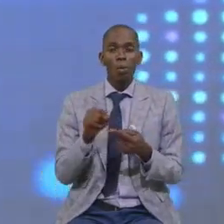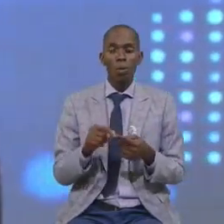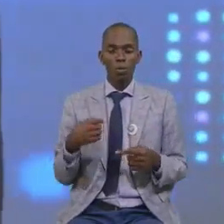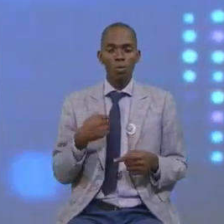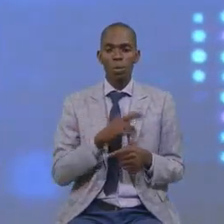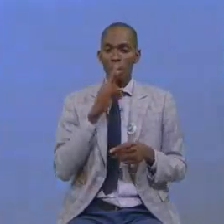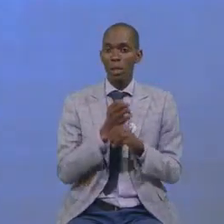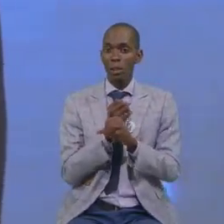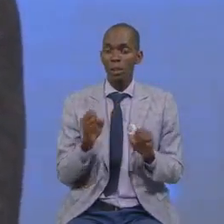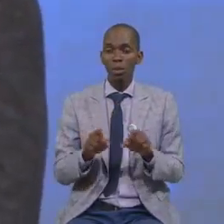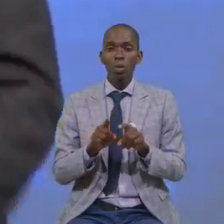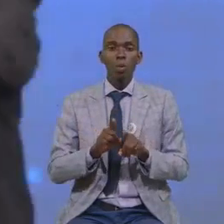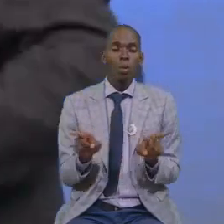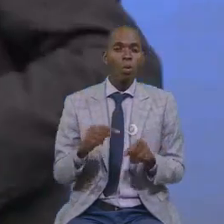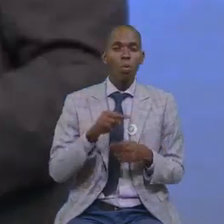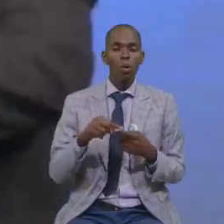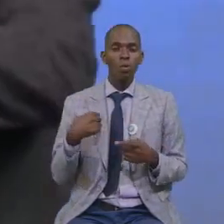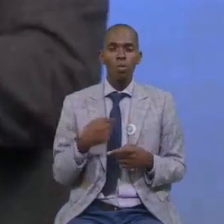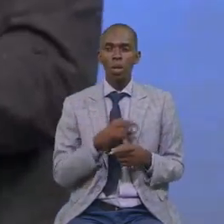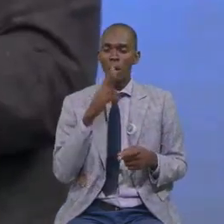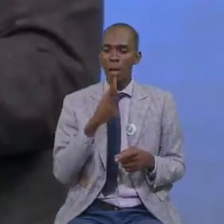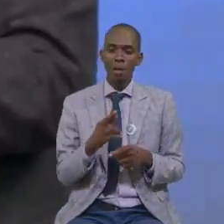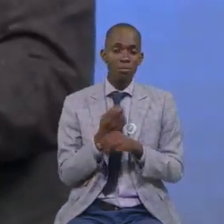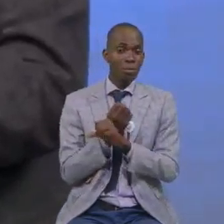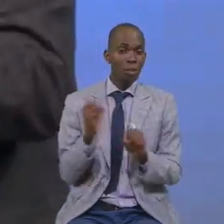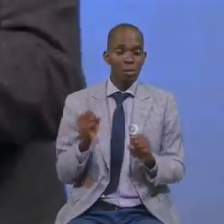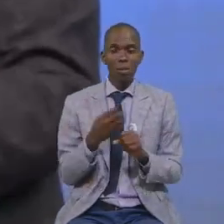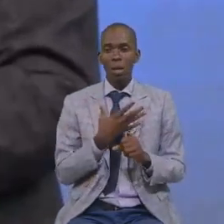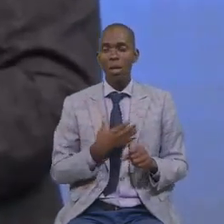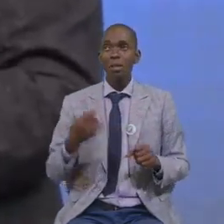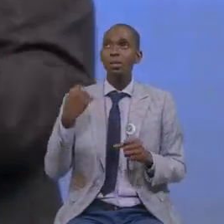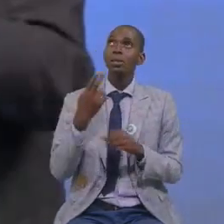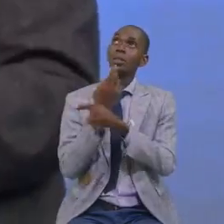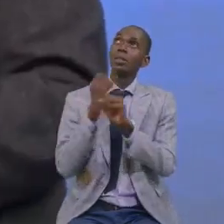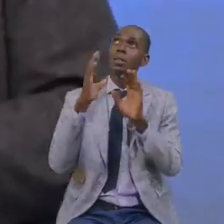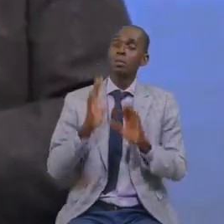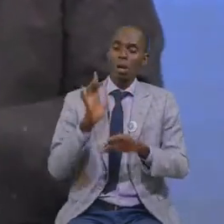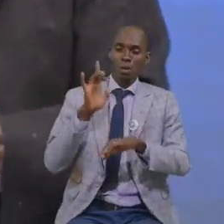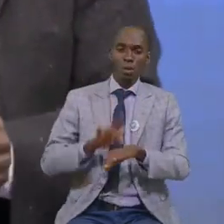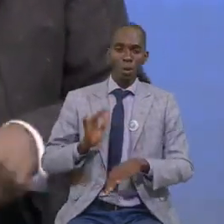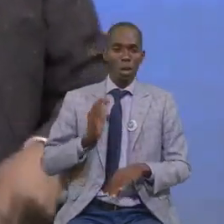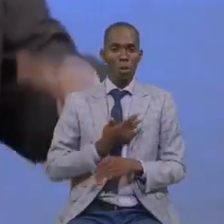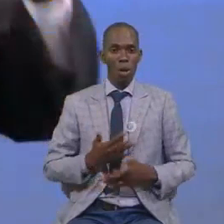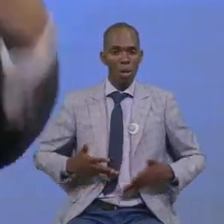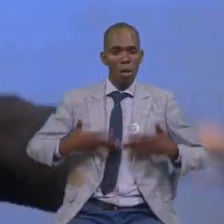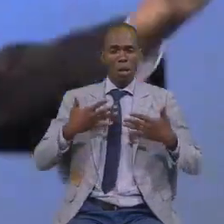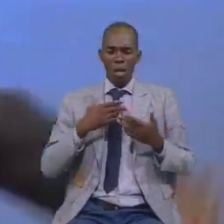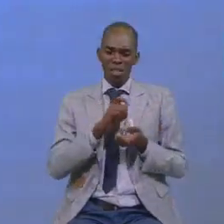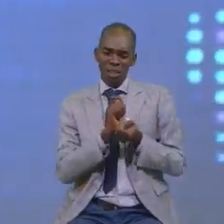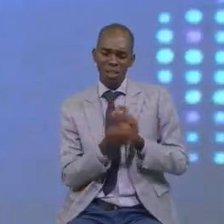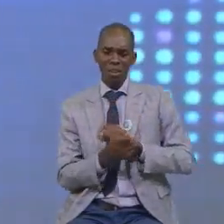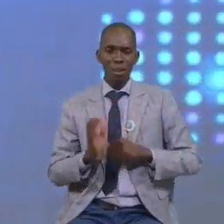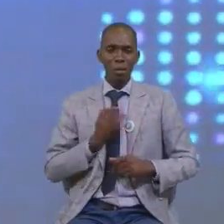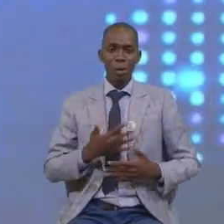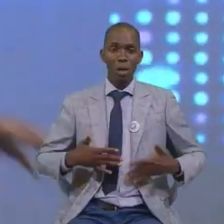born again, when the Redeemer, when he touches our lives and transforms our lives, he creates